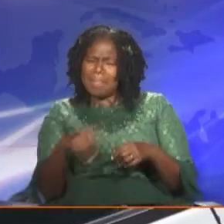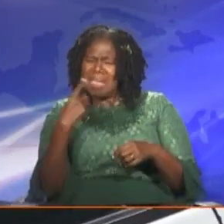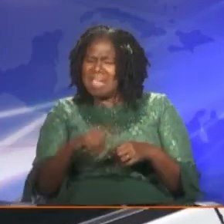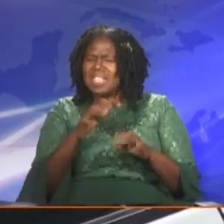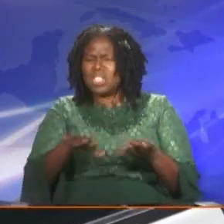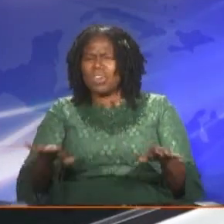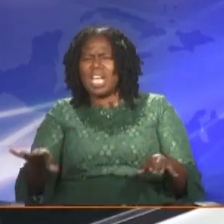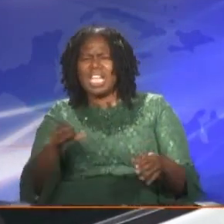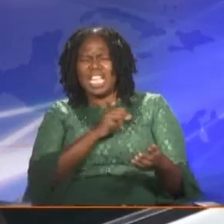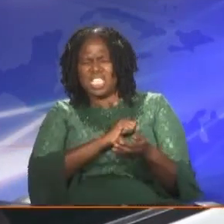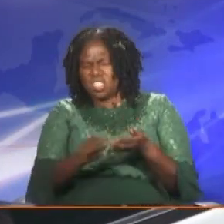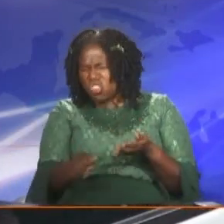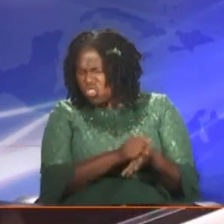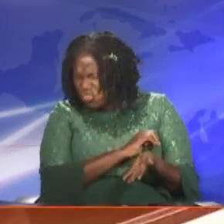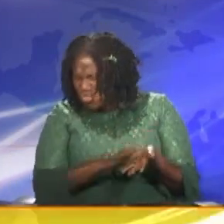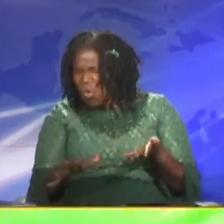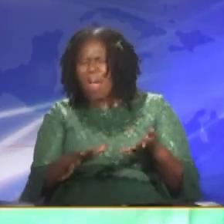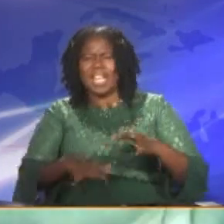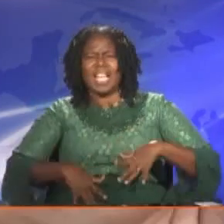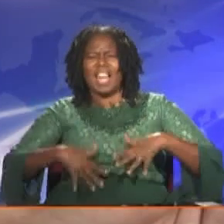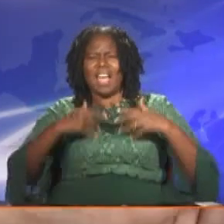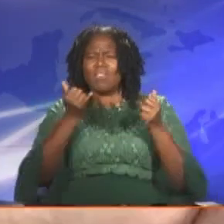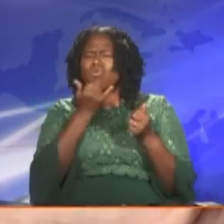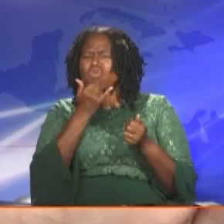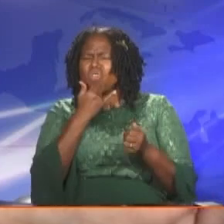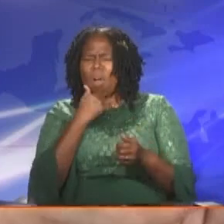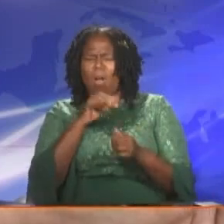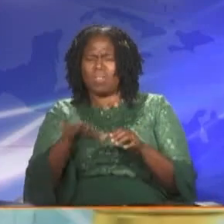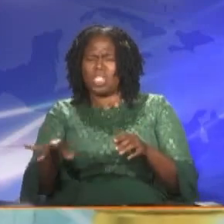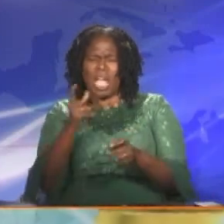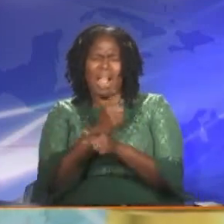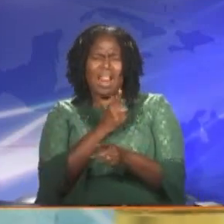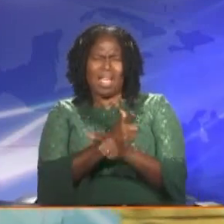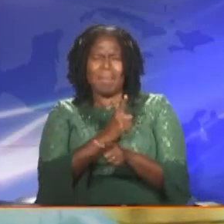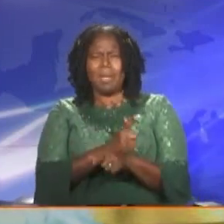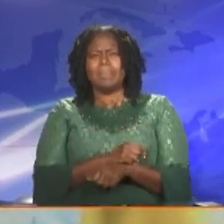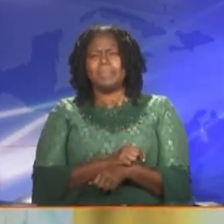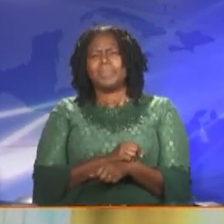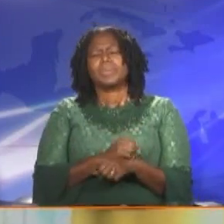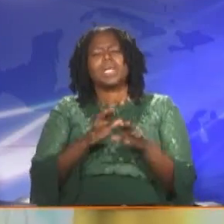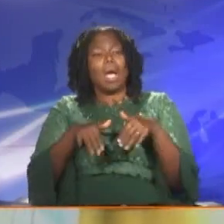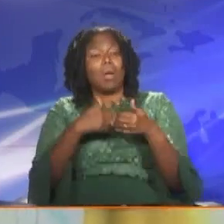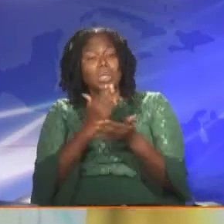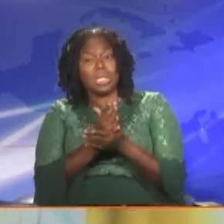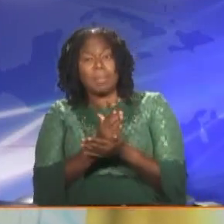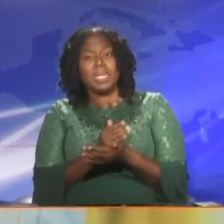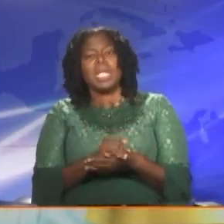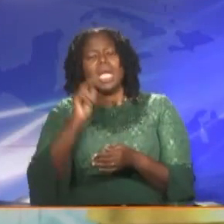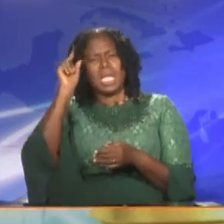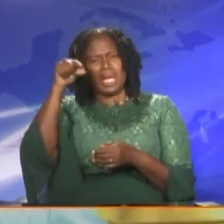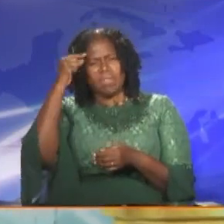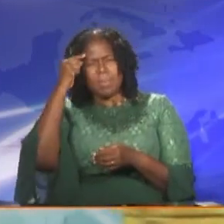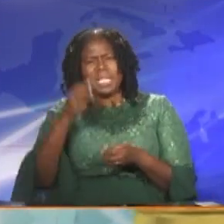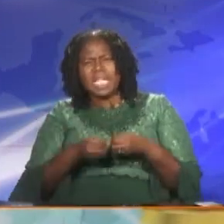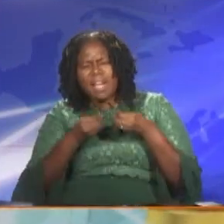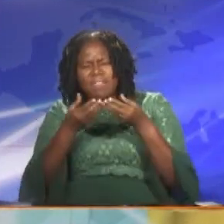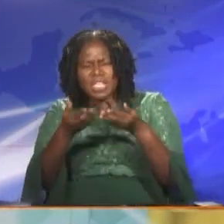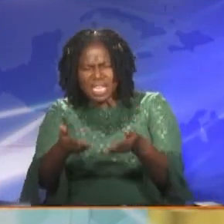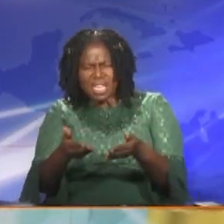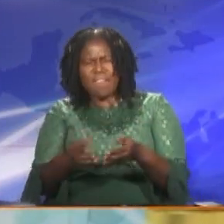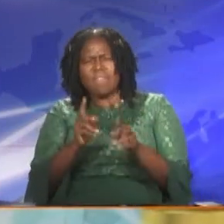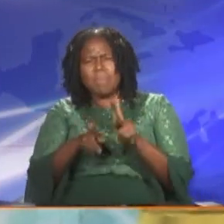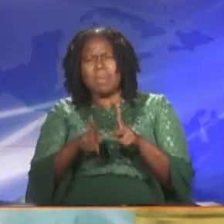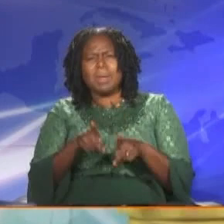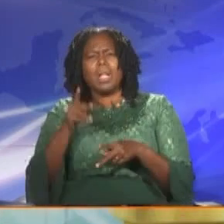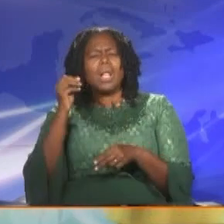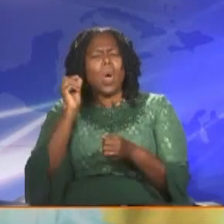children life. It's wrong for doing that. How to get rid of child labor? The government had to get people work so the children have to help to pay the